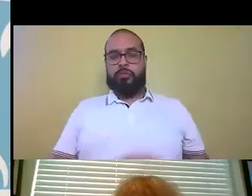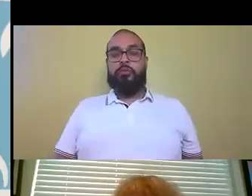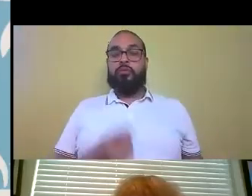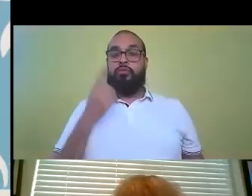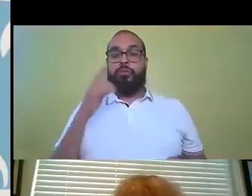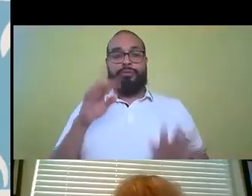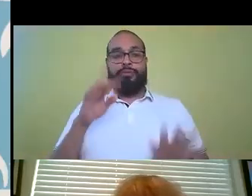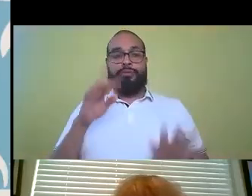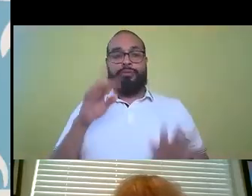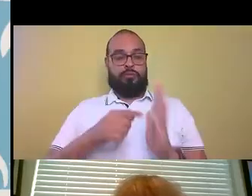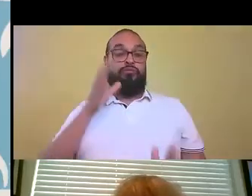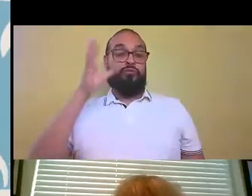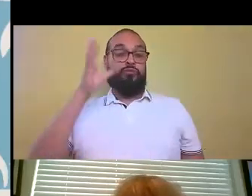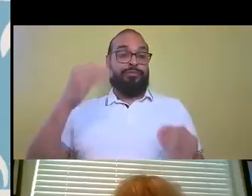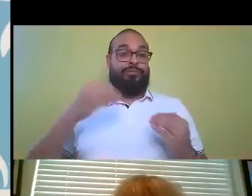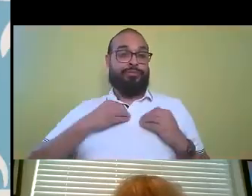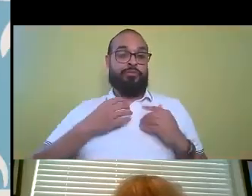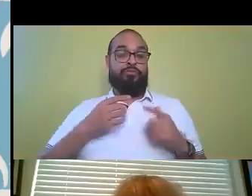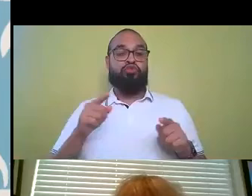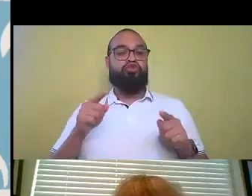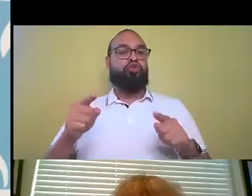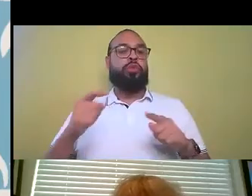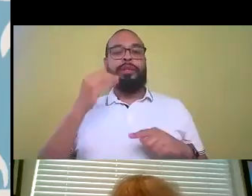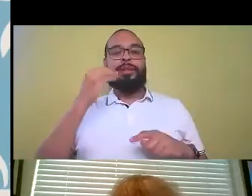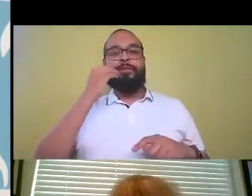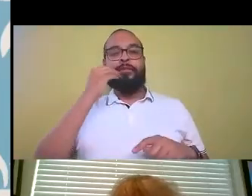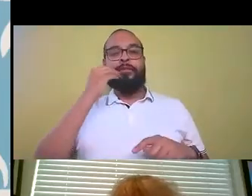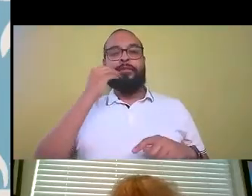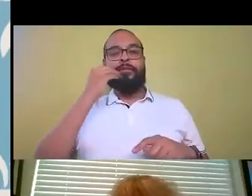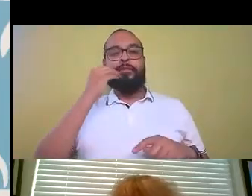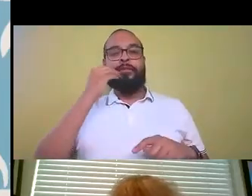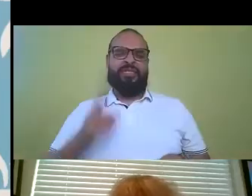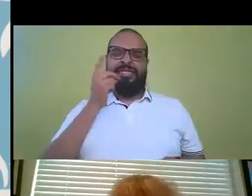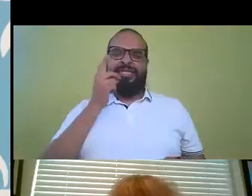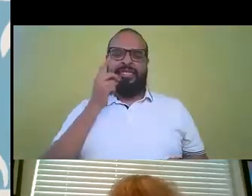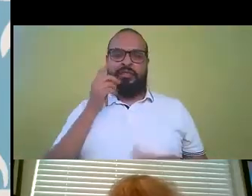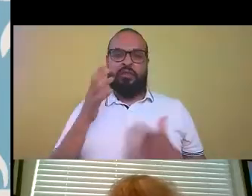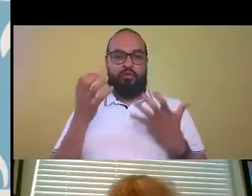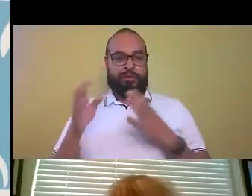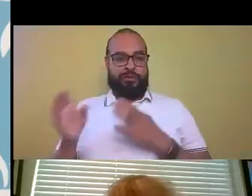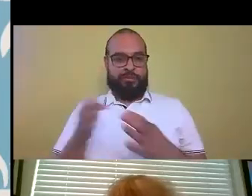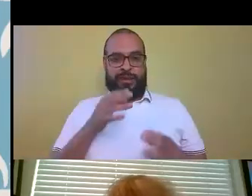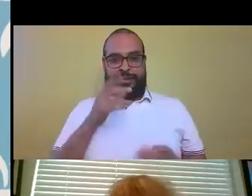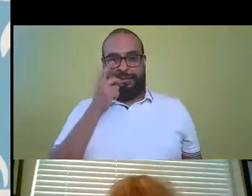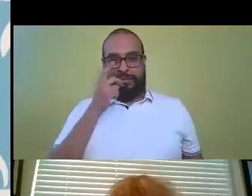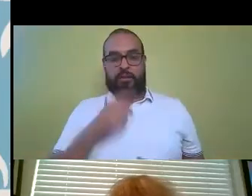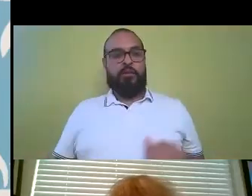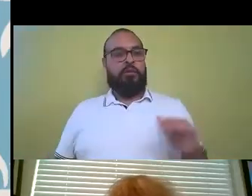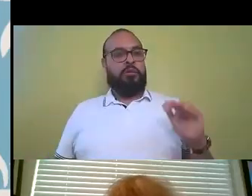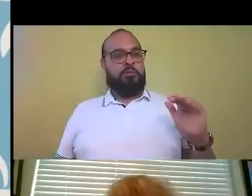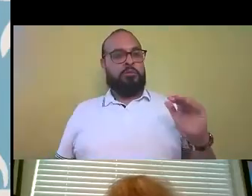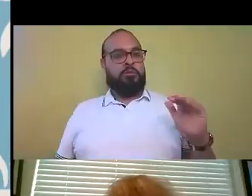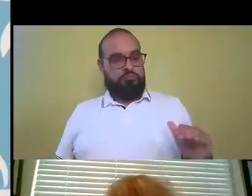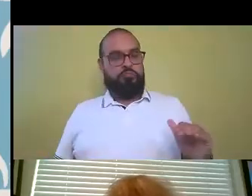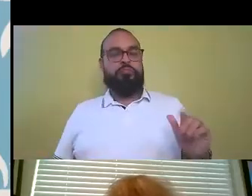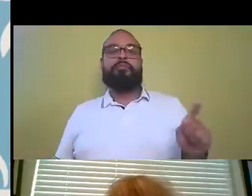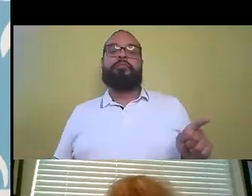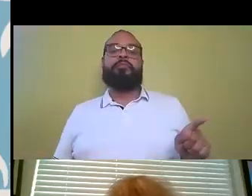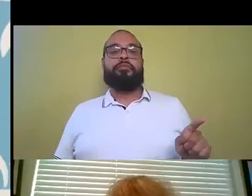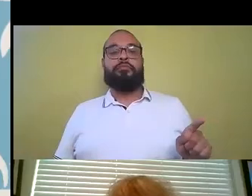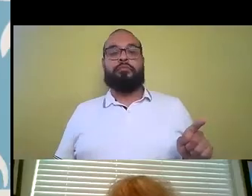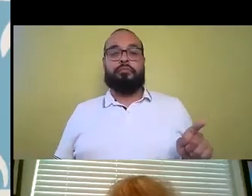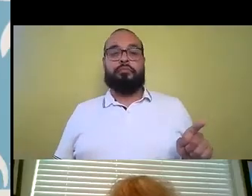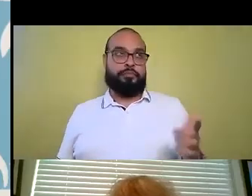give me is around the dinner hour. They're trying to organize dinner and their little toddler, or, you know, up